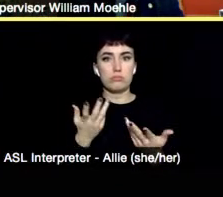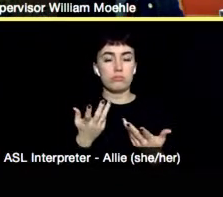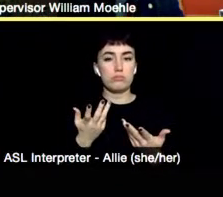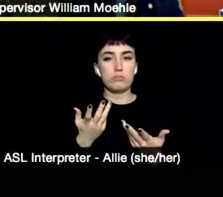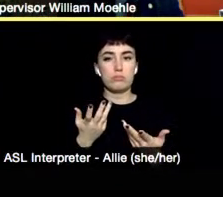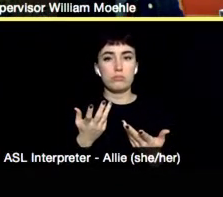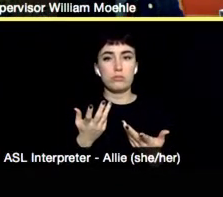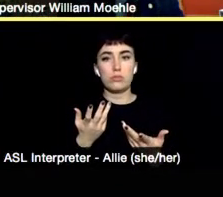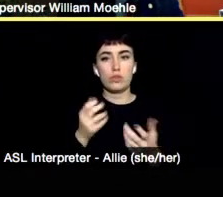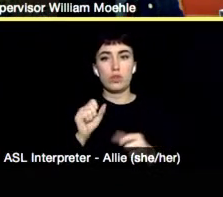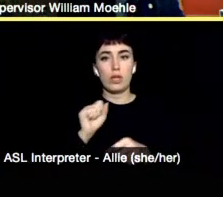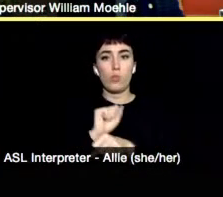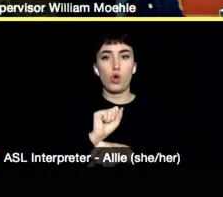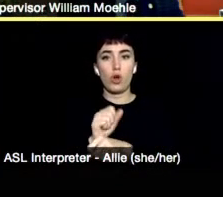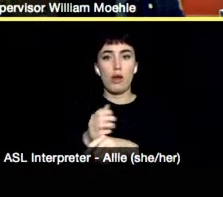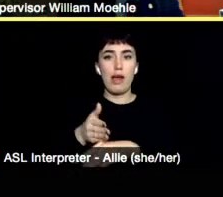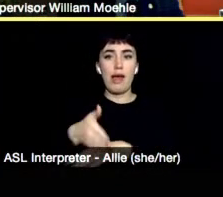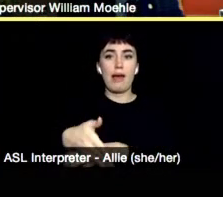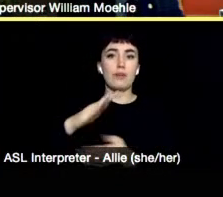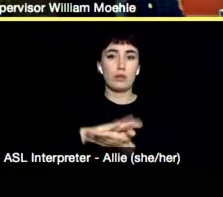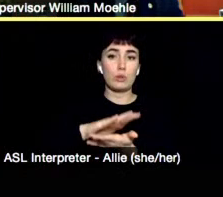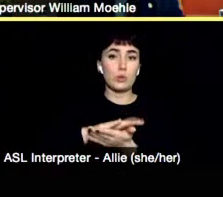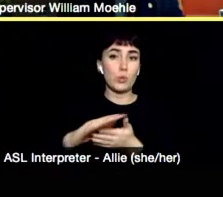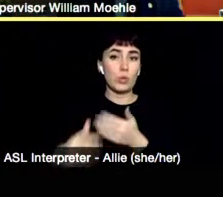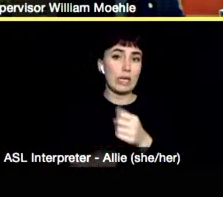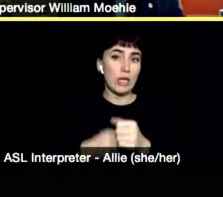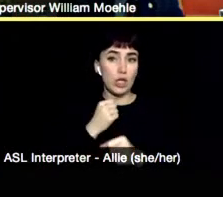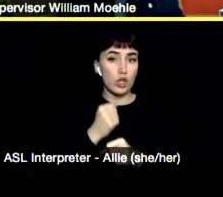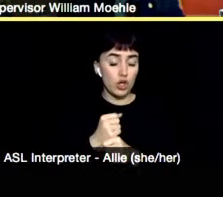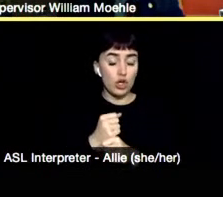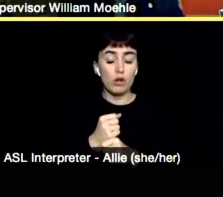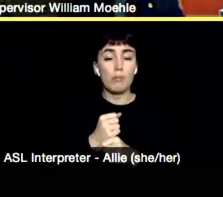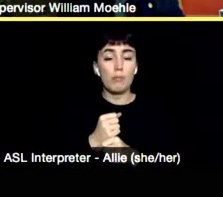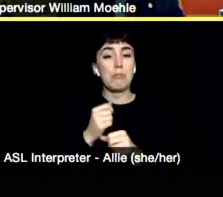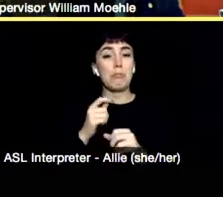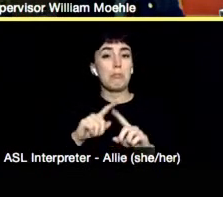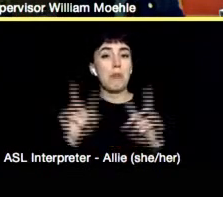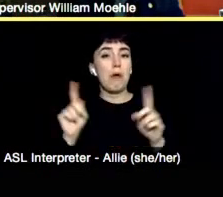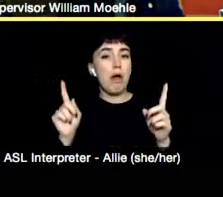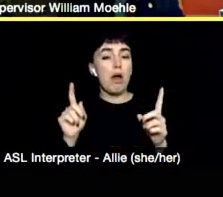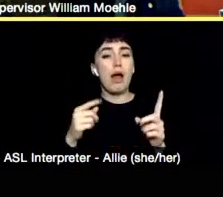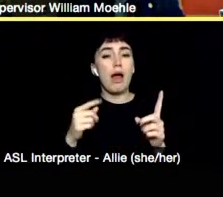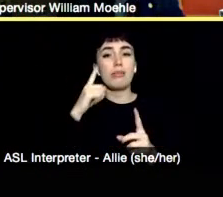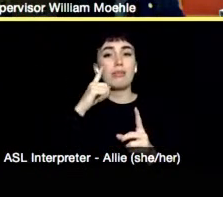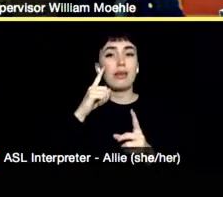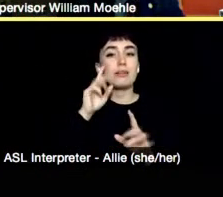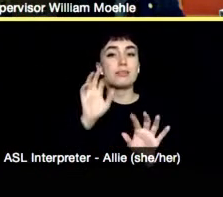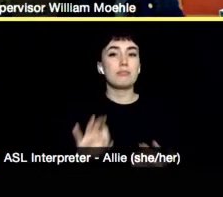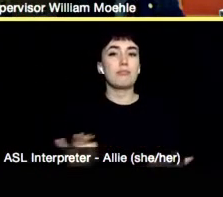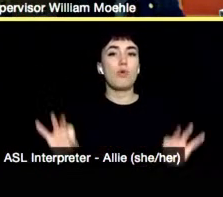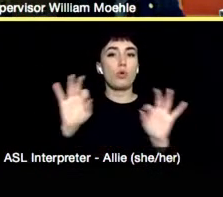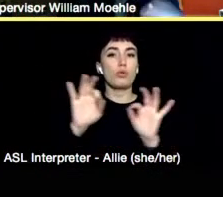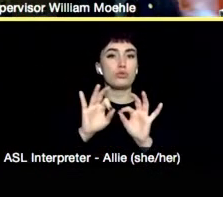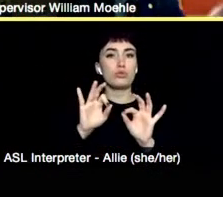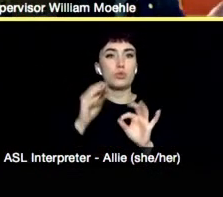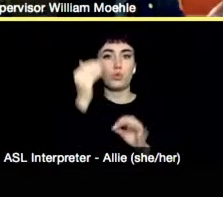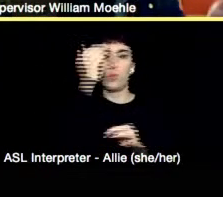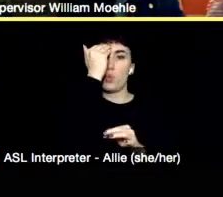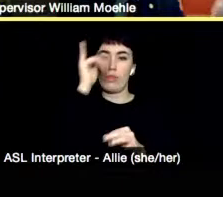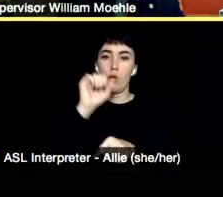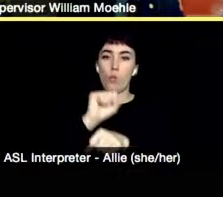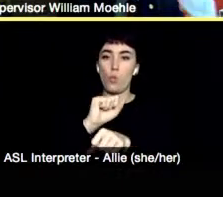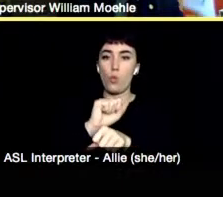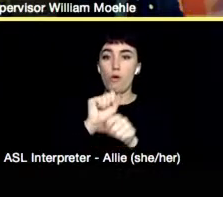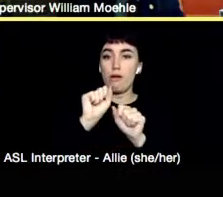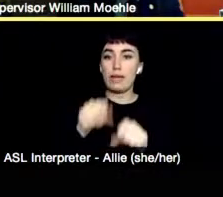work after the school year, but I think it's going to be important to know that that work can